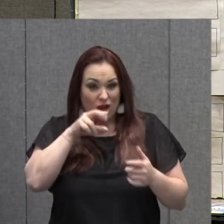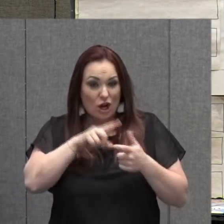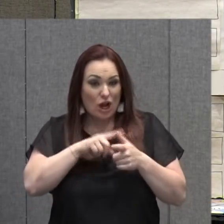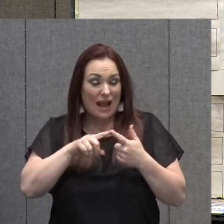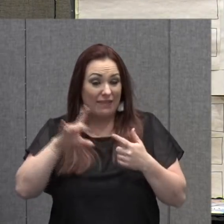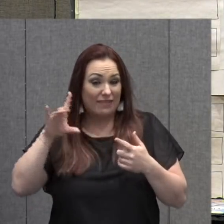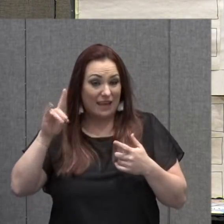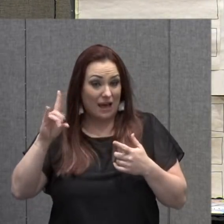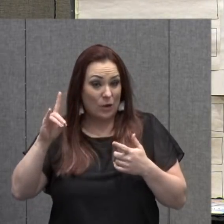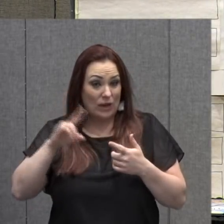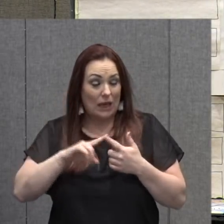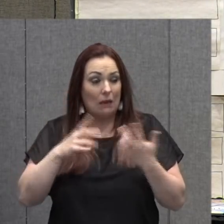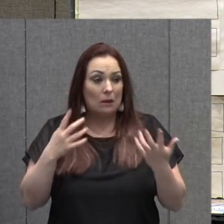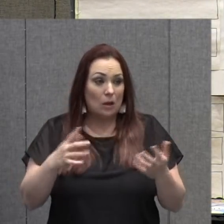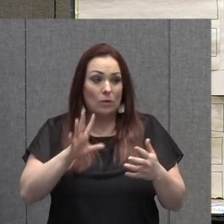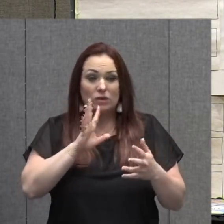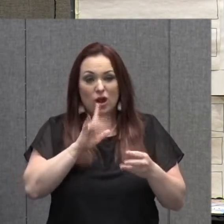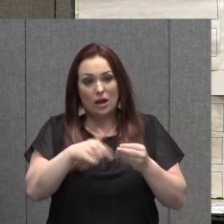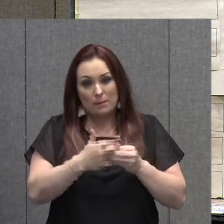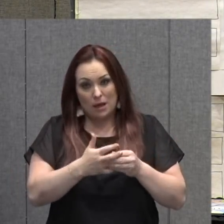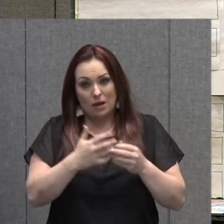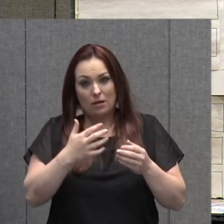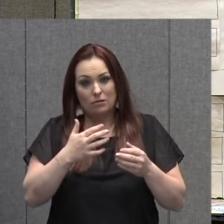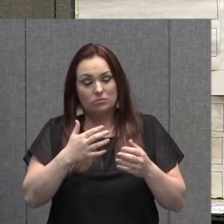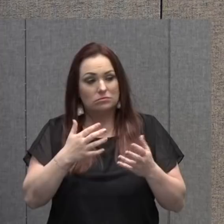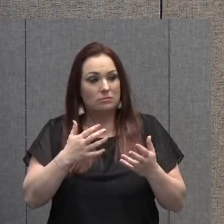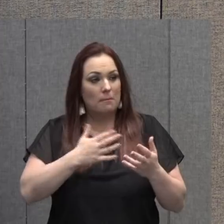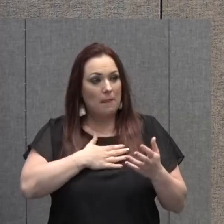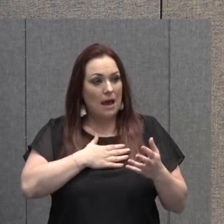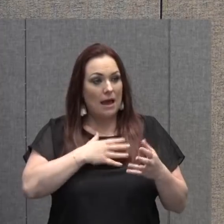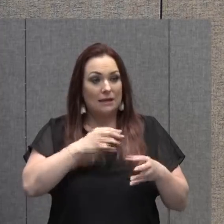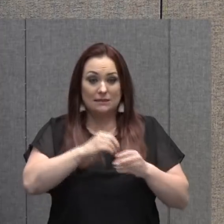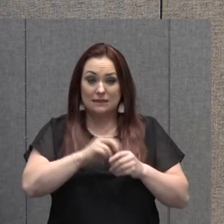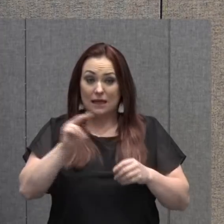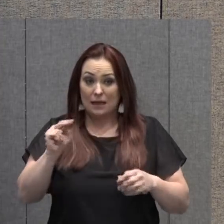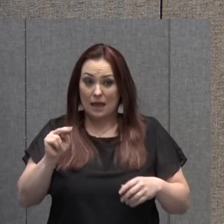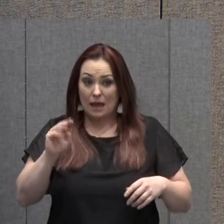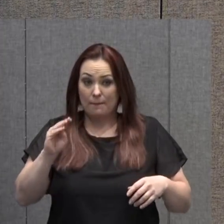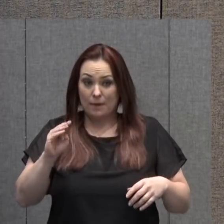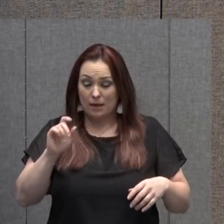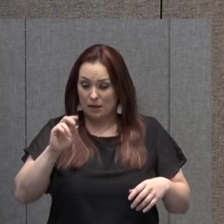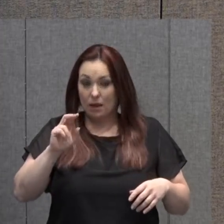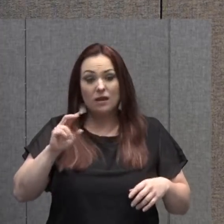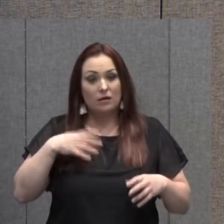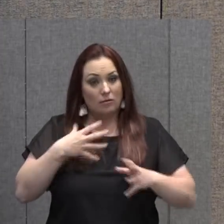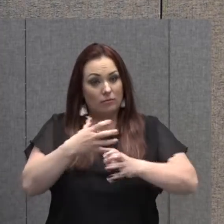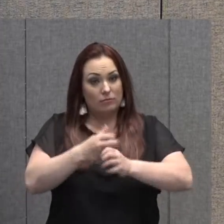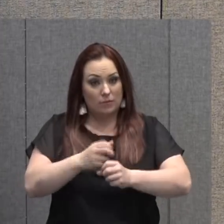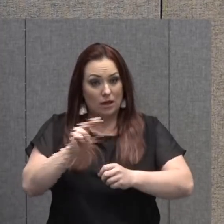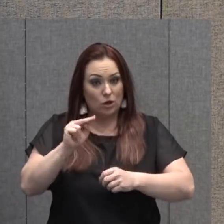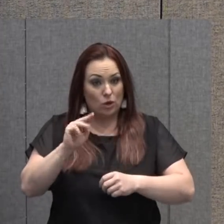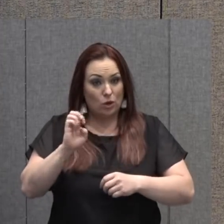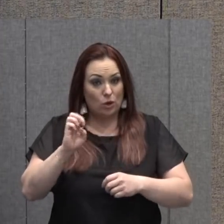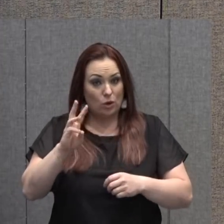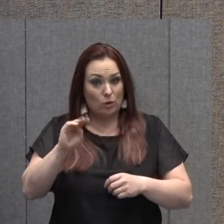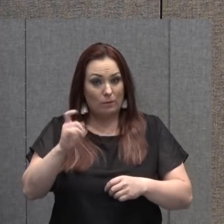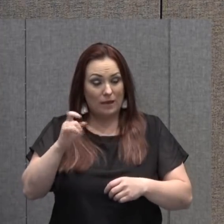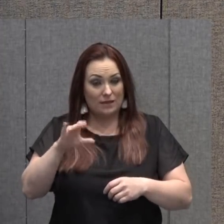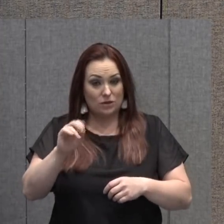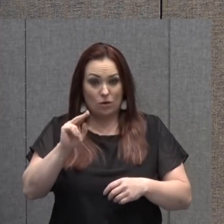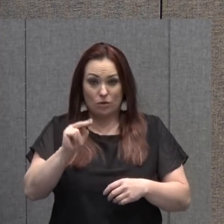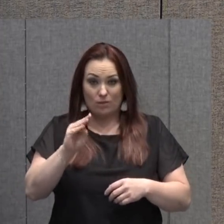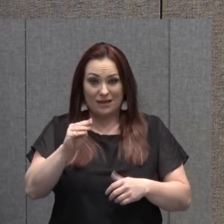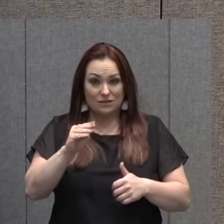that mine is in the New Mexico, and I'm gonna put an NM, the abbreviation for New Mexico, the